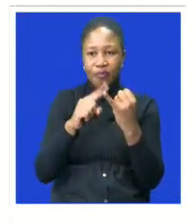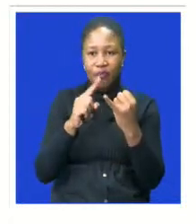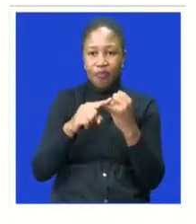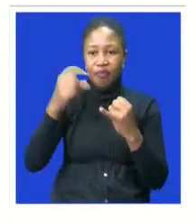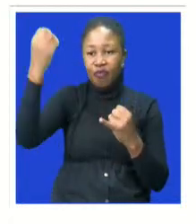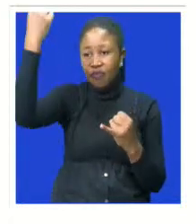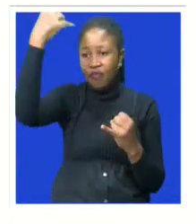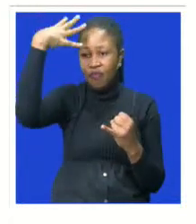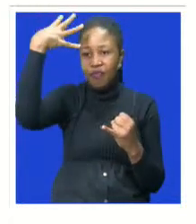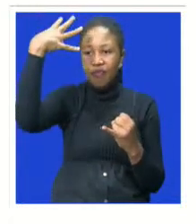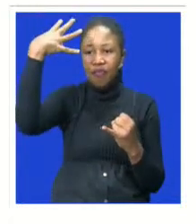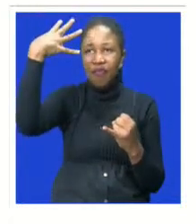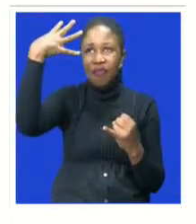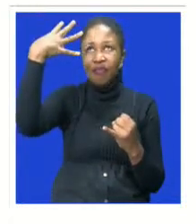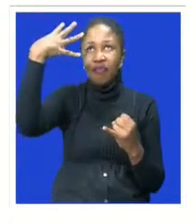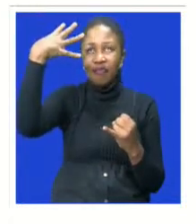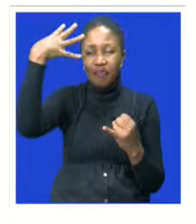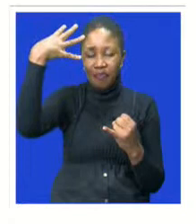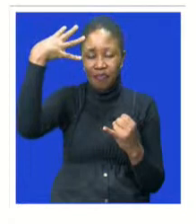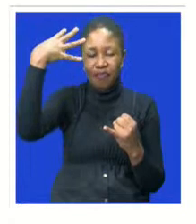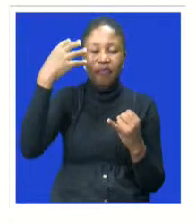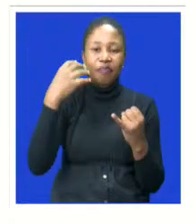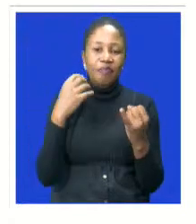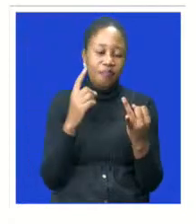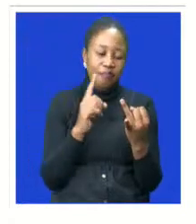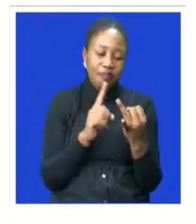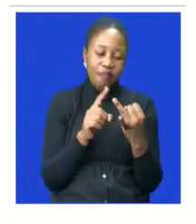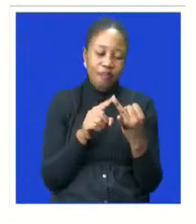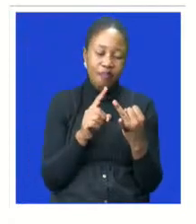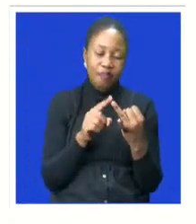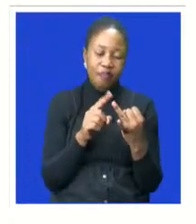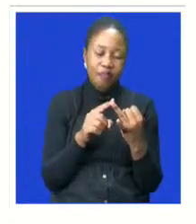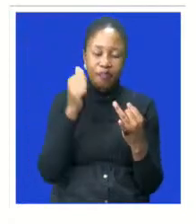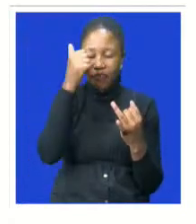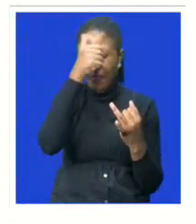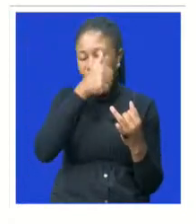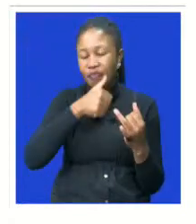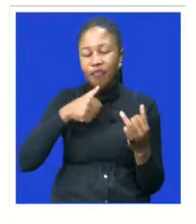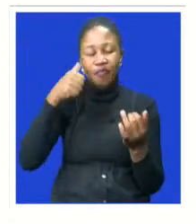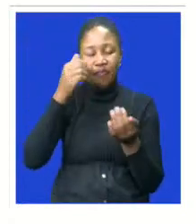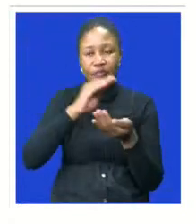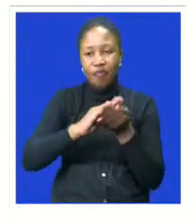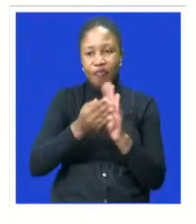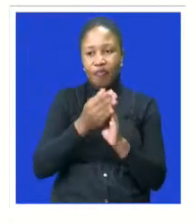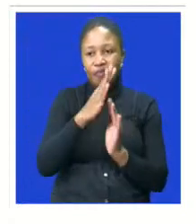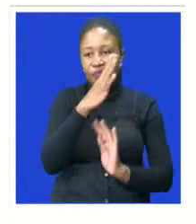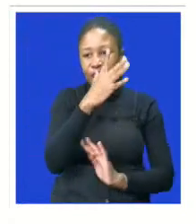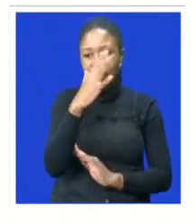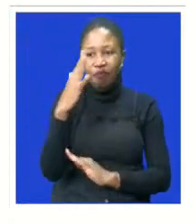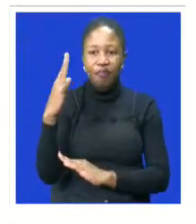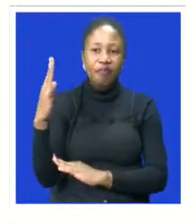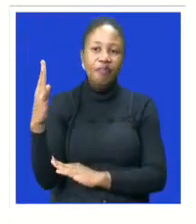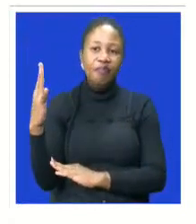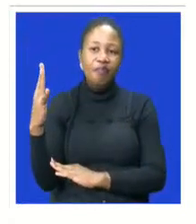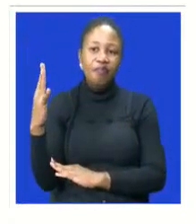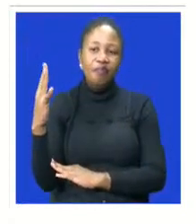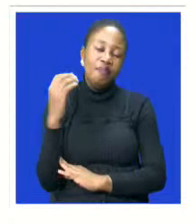Created light. Number 2, God created plants.